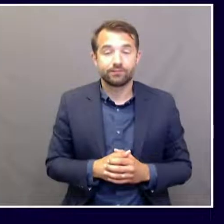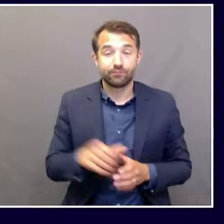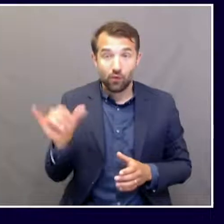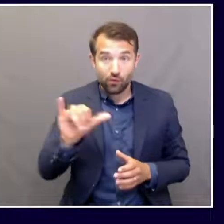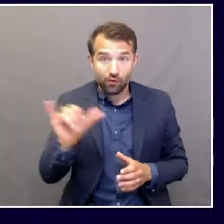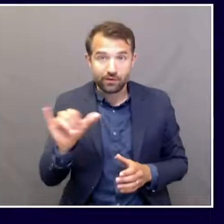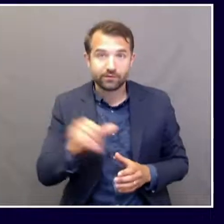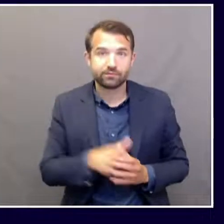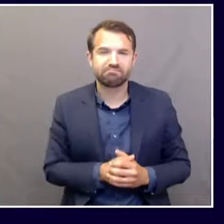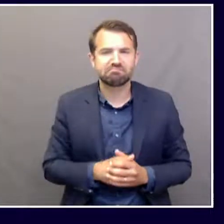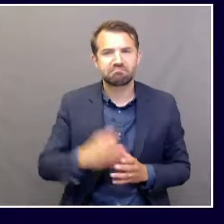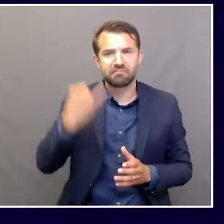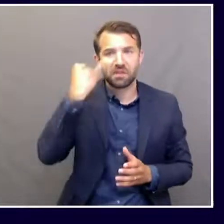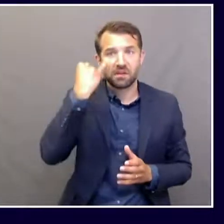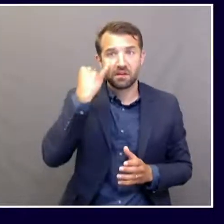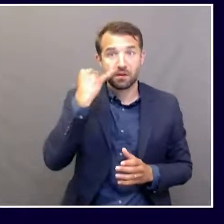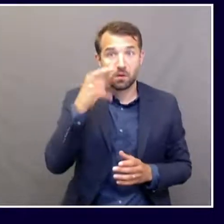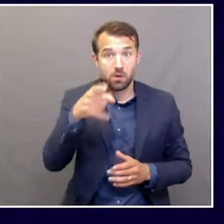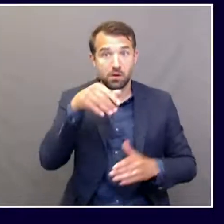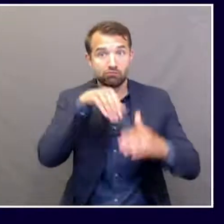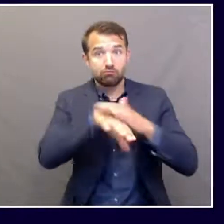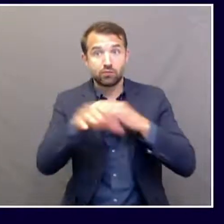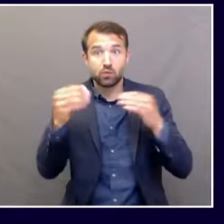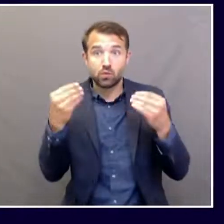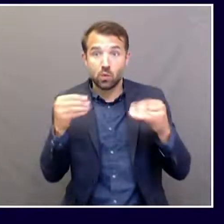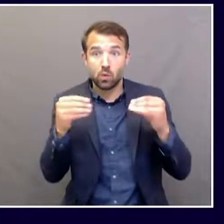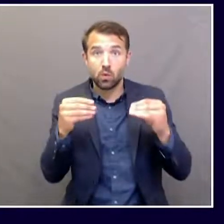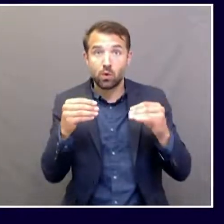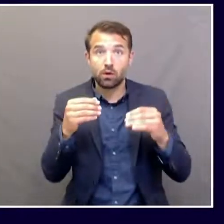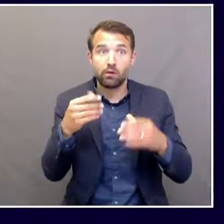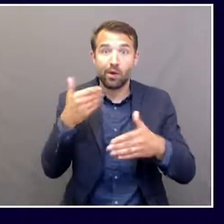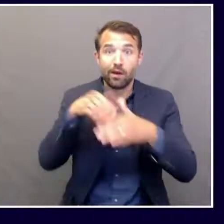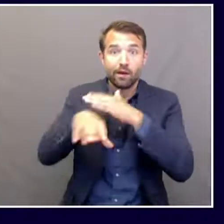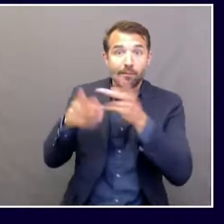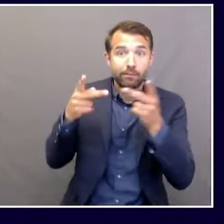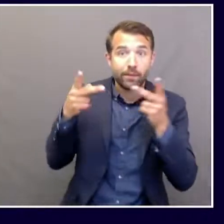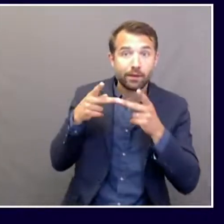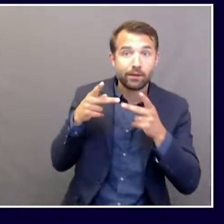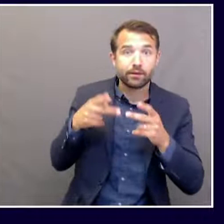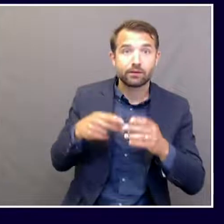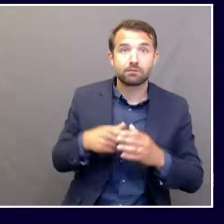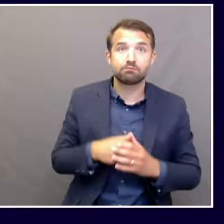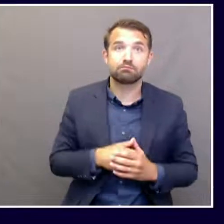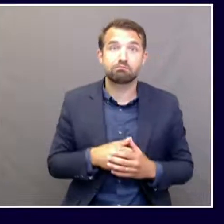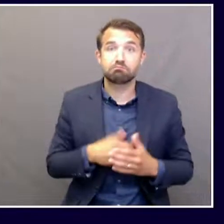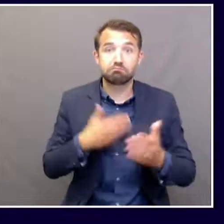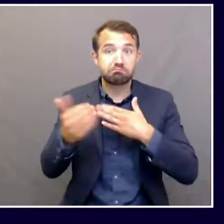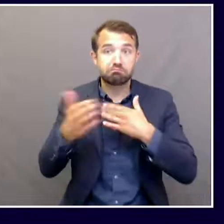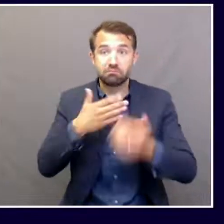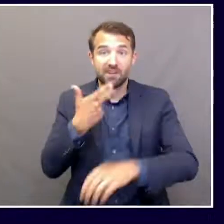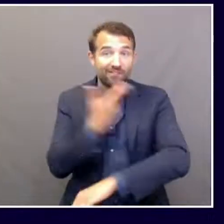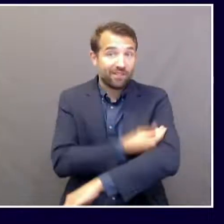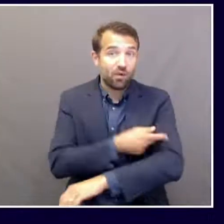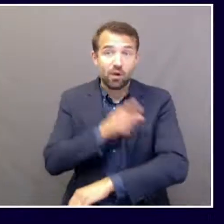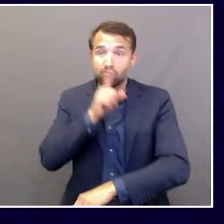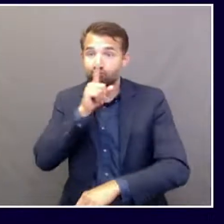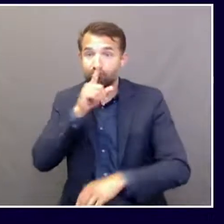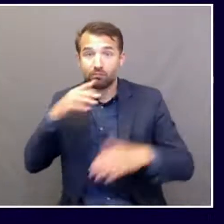to a place, a store, a location that requires you to wear a mask, regardless of your vaccination status, that still